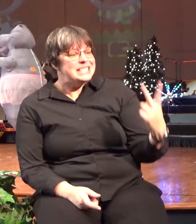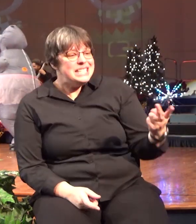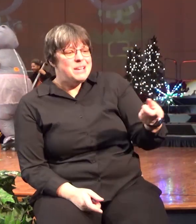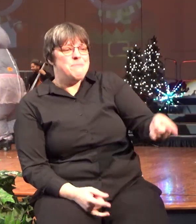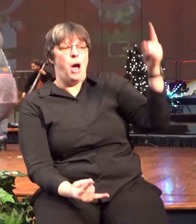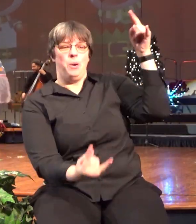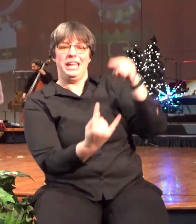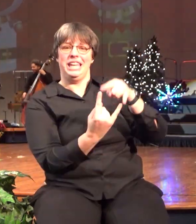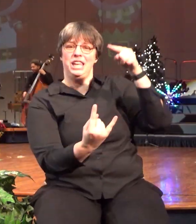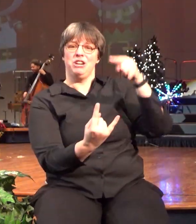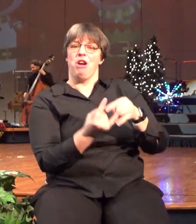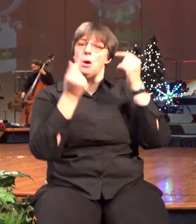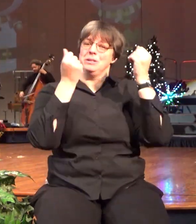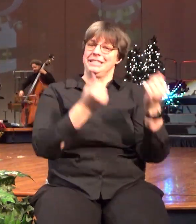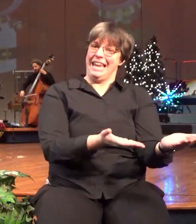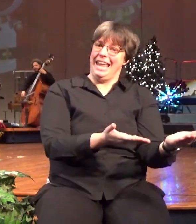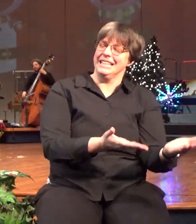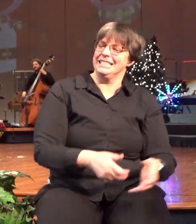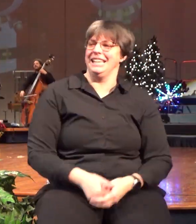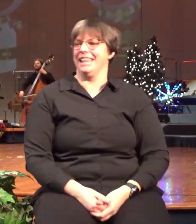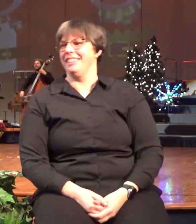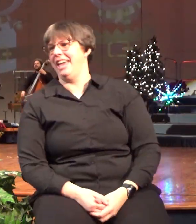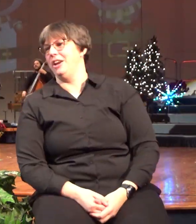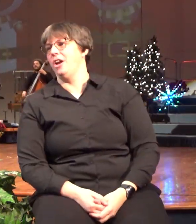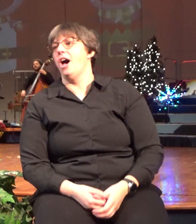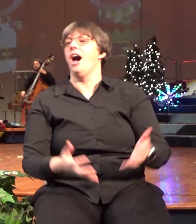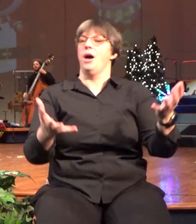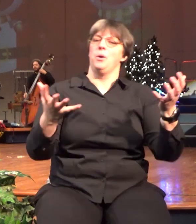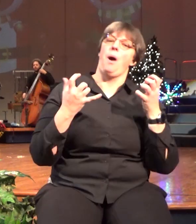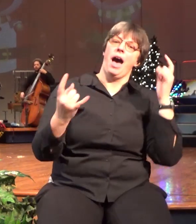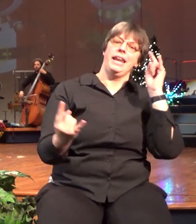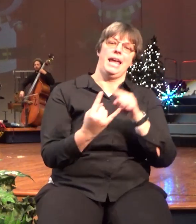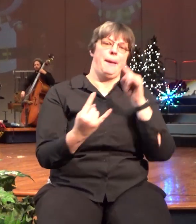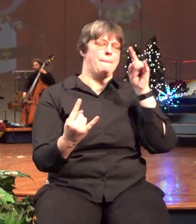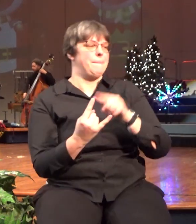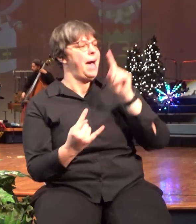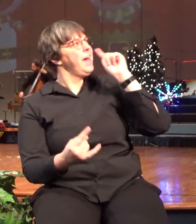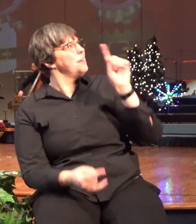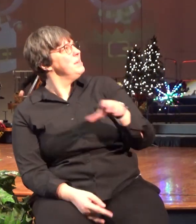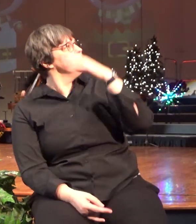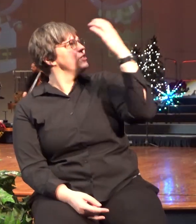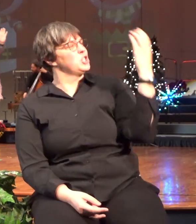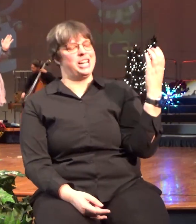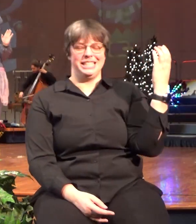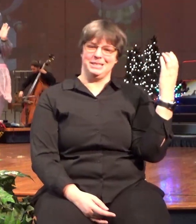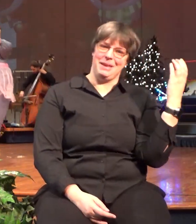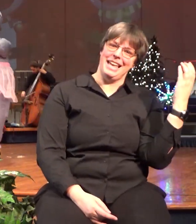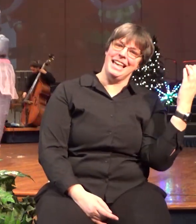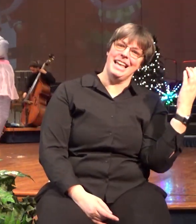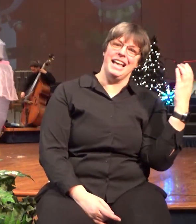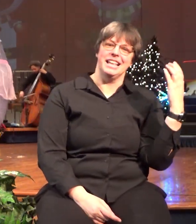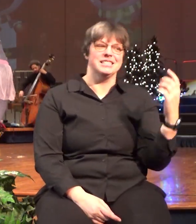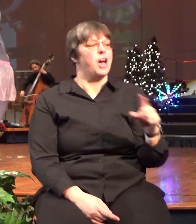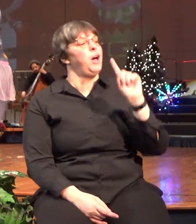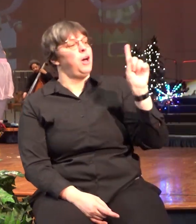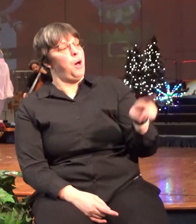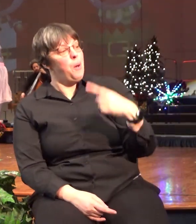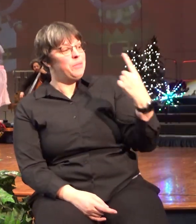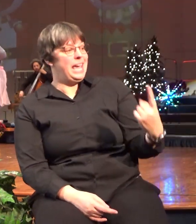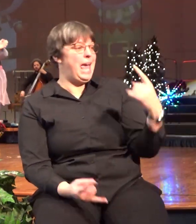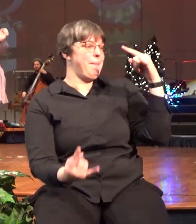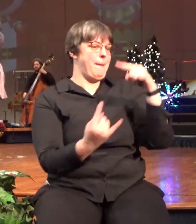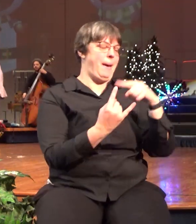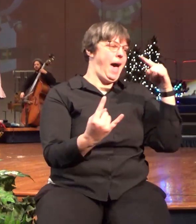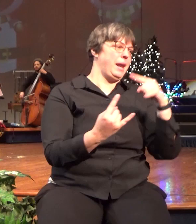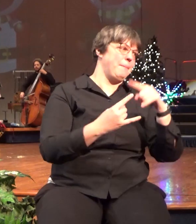a hippo hero standing there. I want a hippopotamus for Christmas. Only